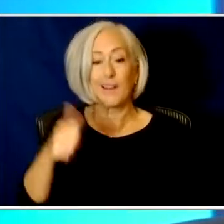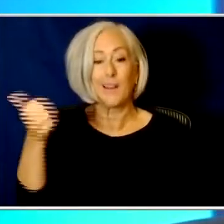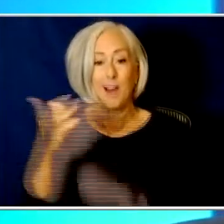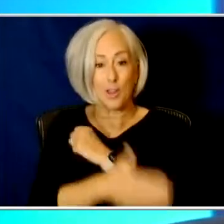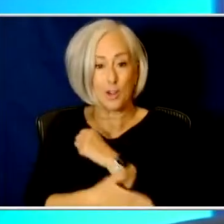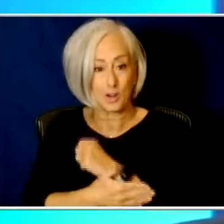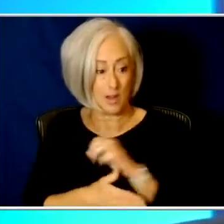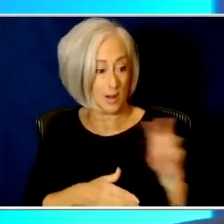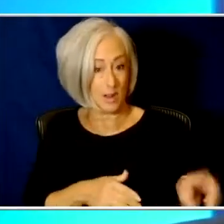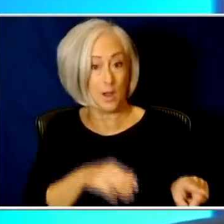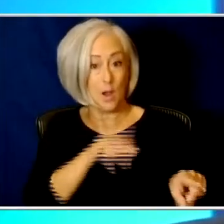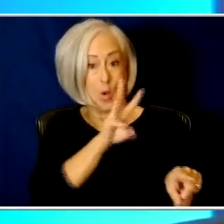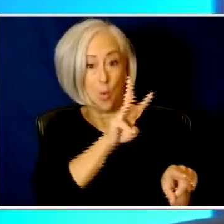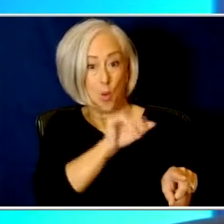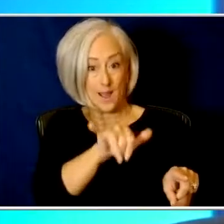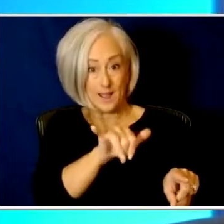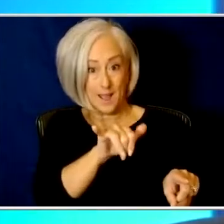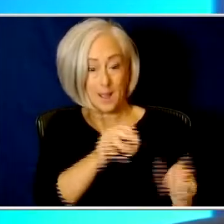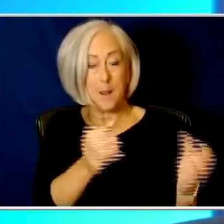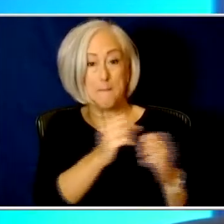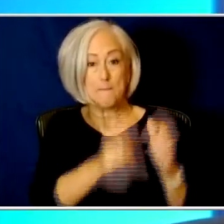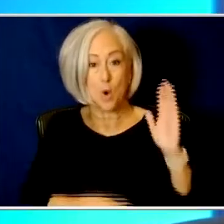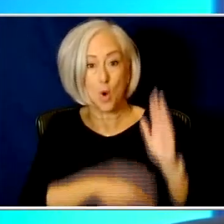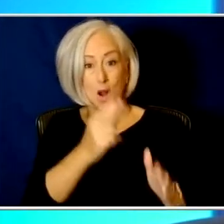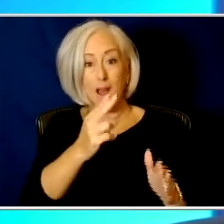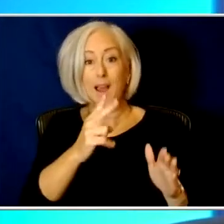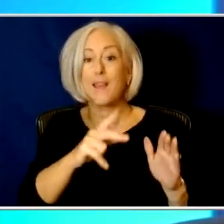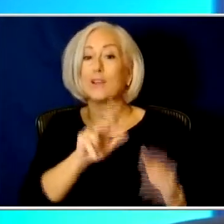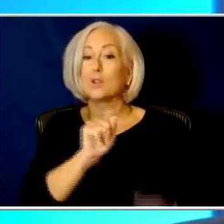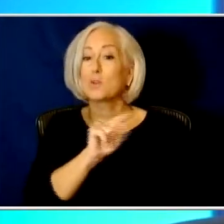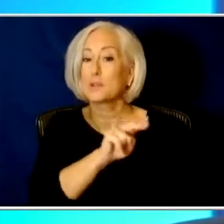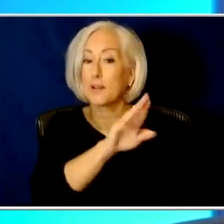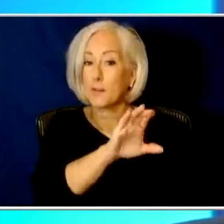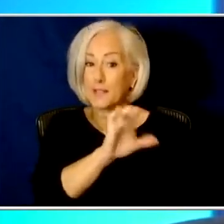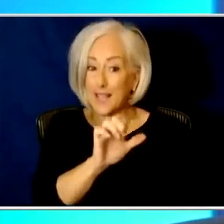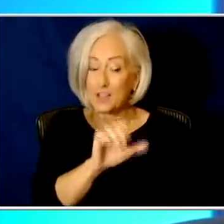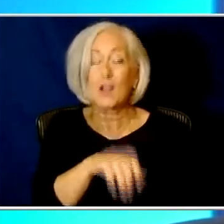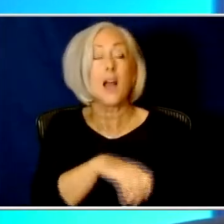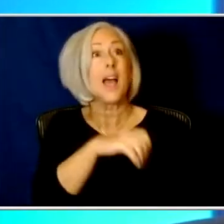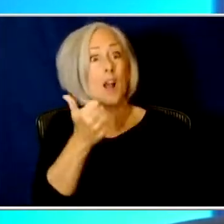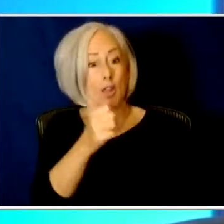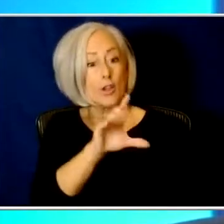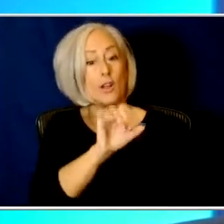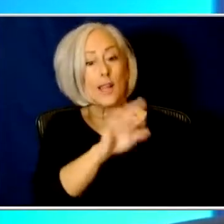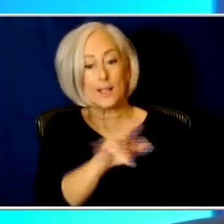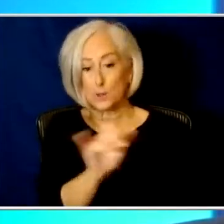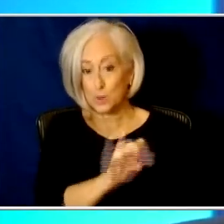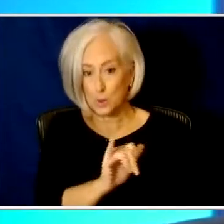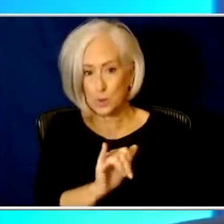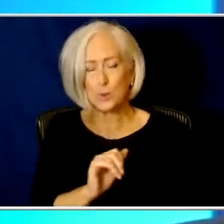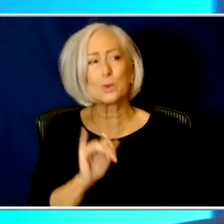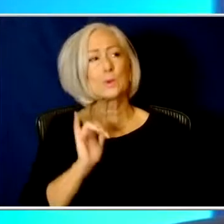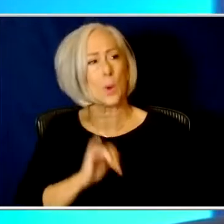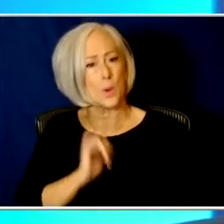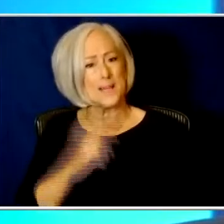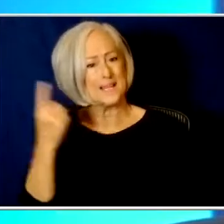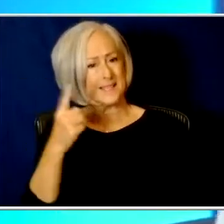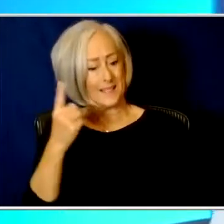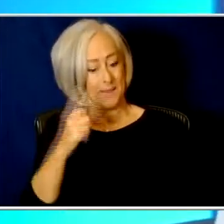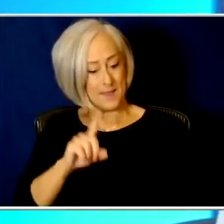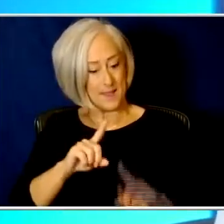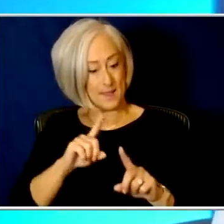County have a higher incidence of triple negative and other types of cancers as well. So there is something to this idea that where you live